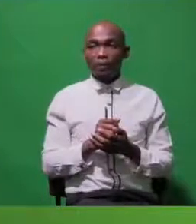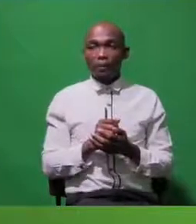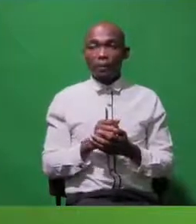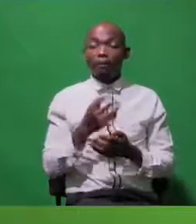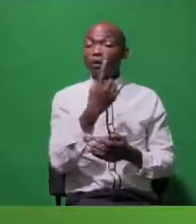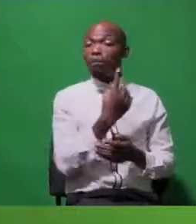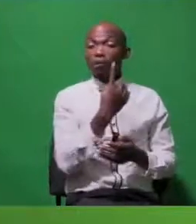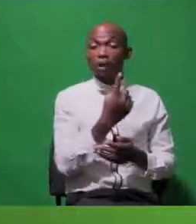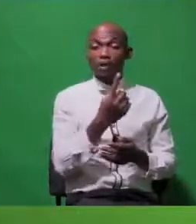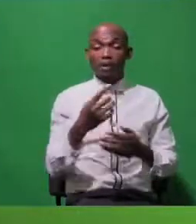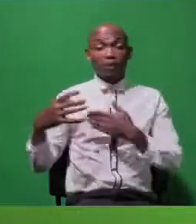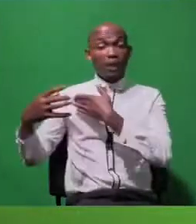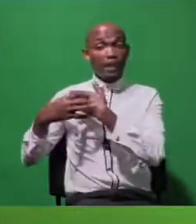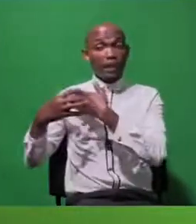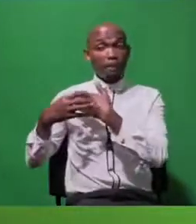image